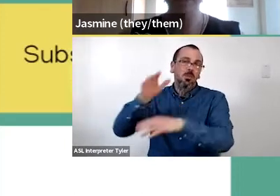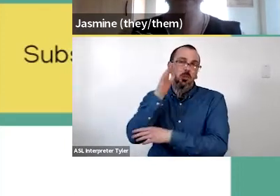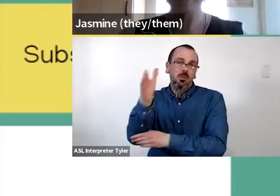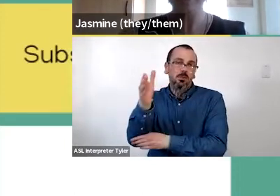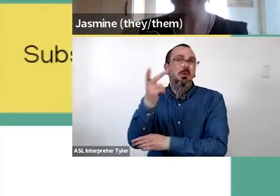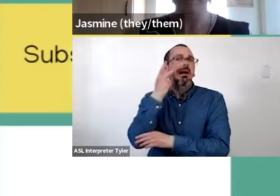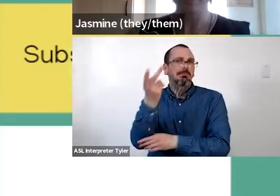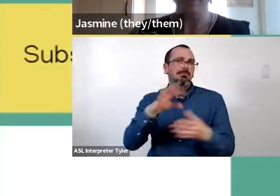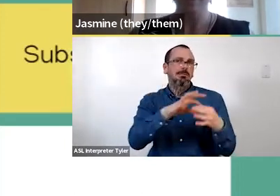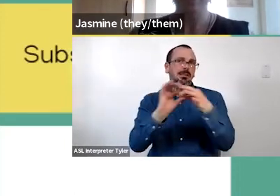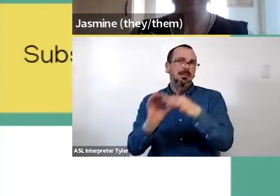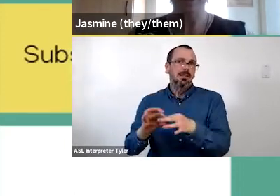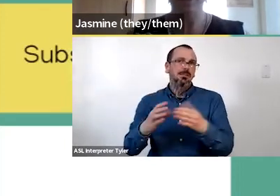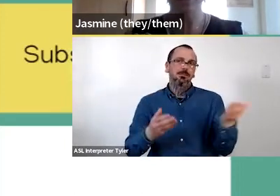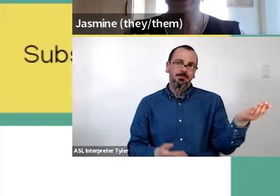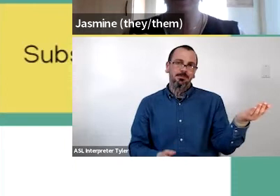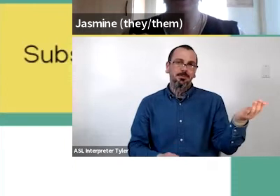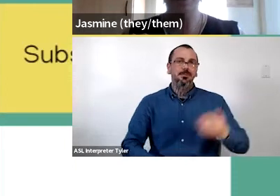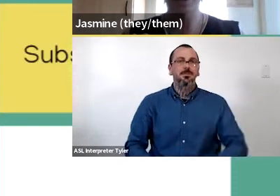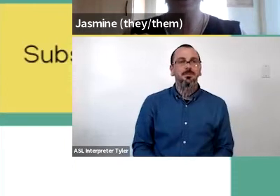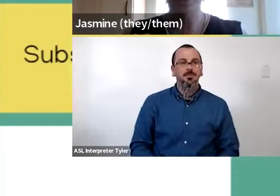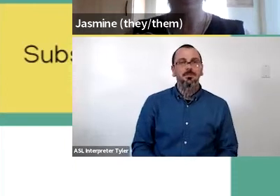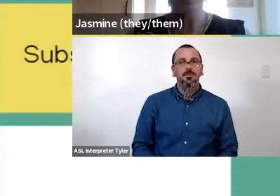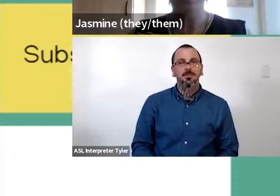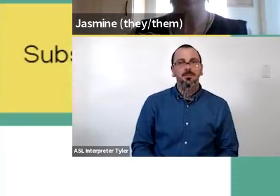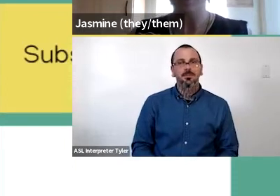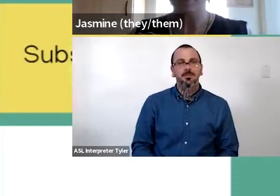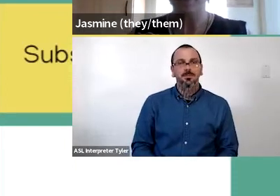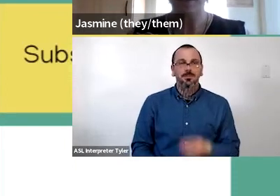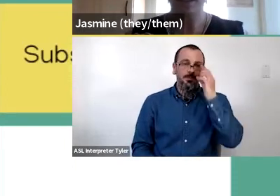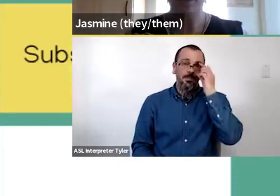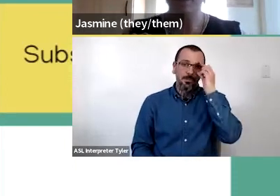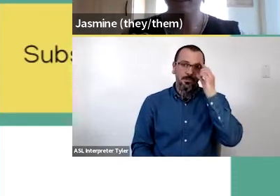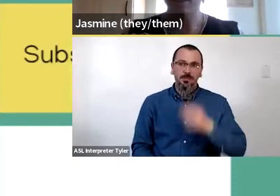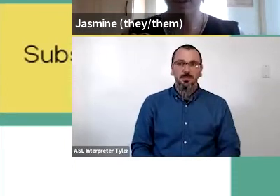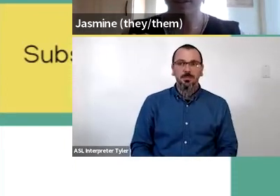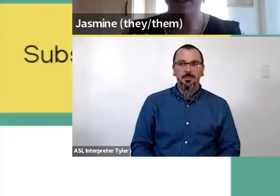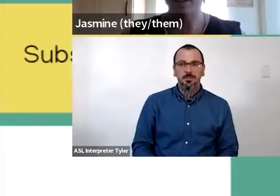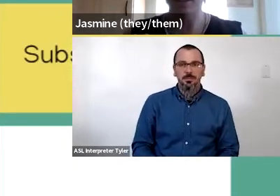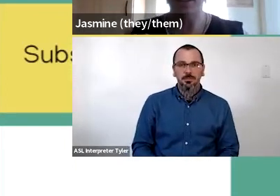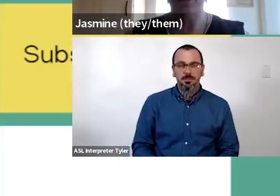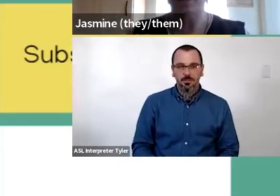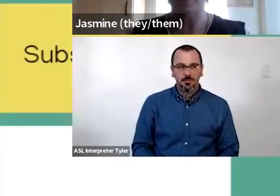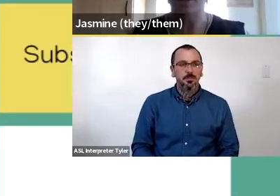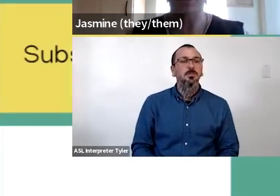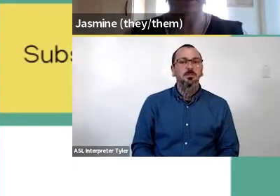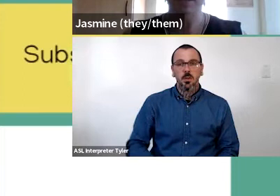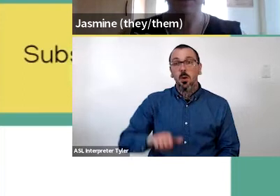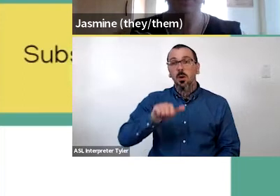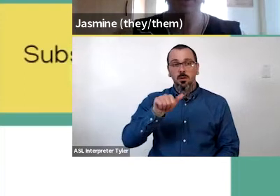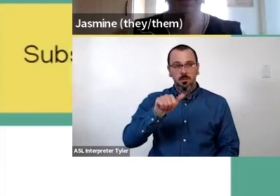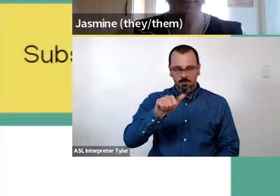use. And these findings largely affirm other studies that have been conducted with different populations in the